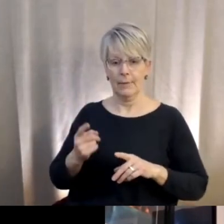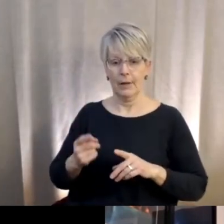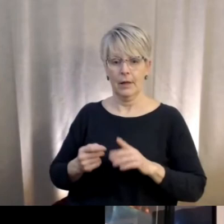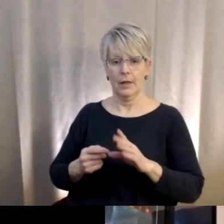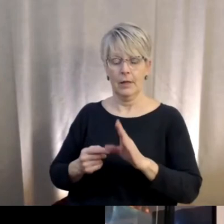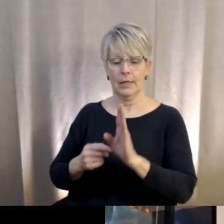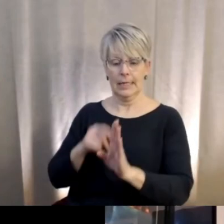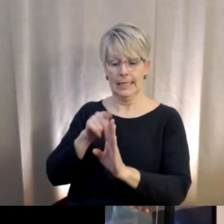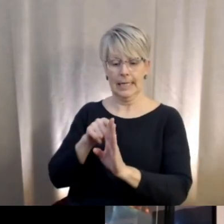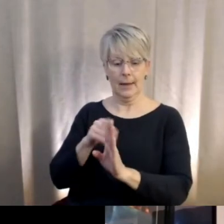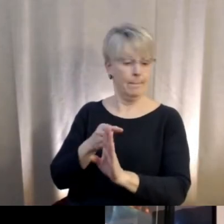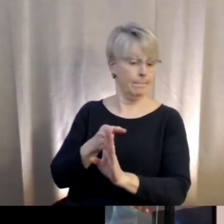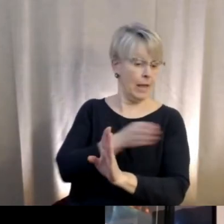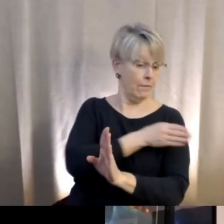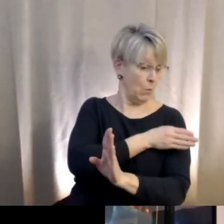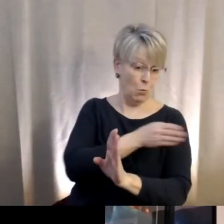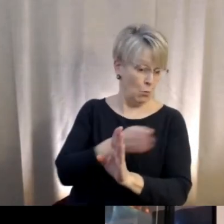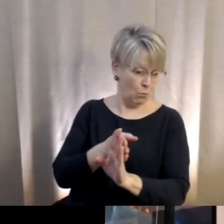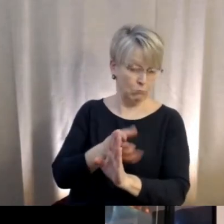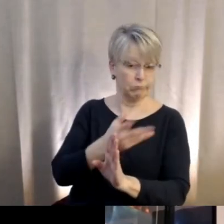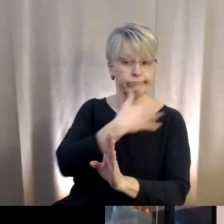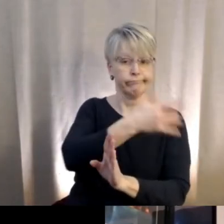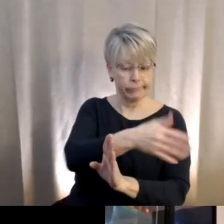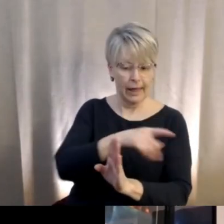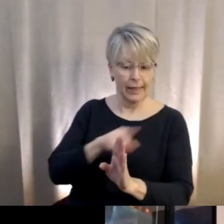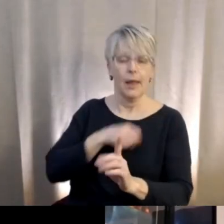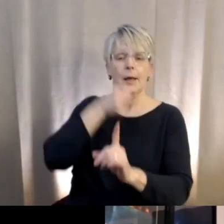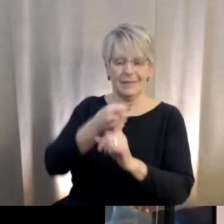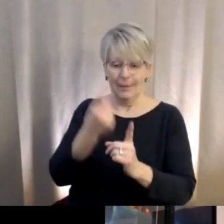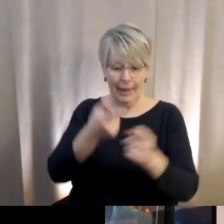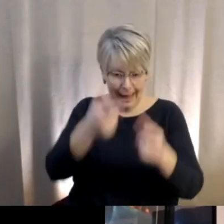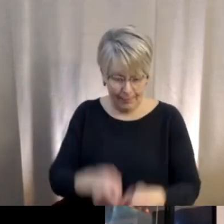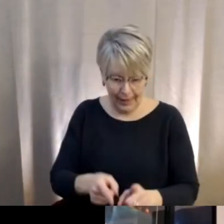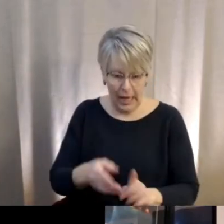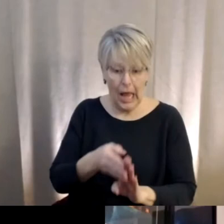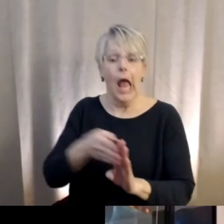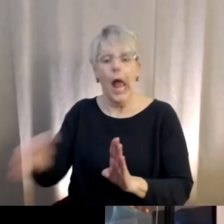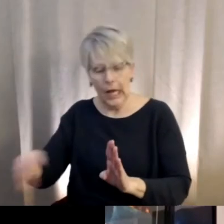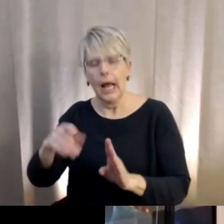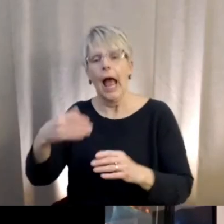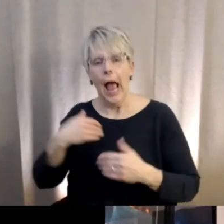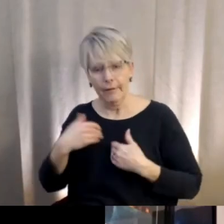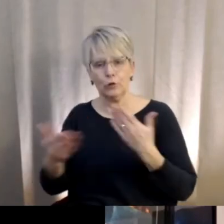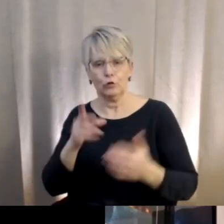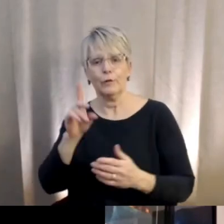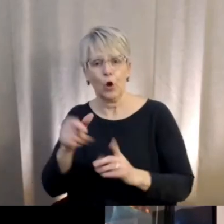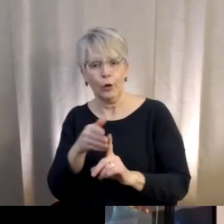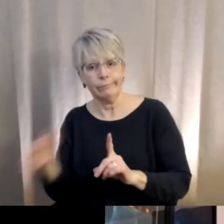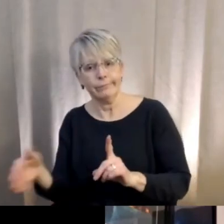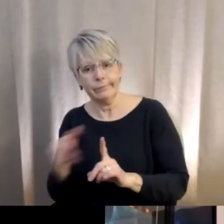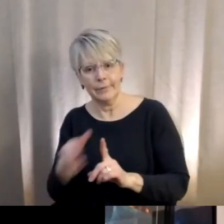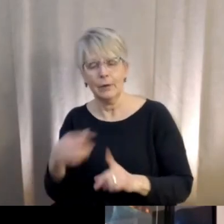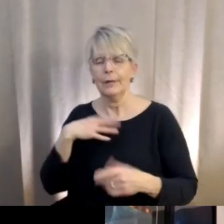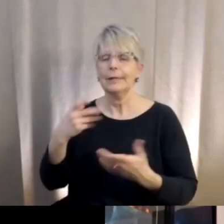needing to get a service dog, I didn't have these considerations through to, we've already spoken about a lot of them,